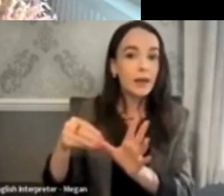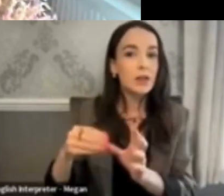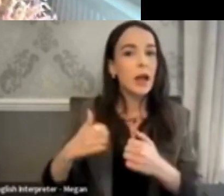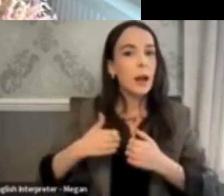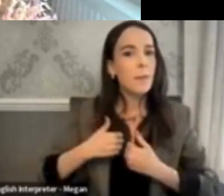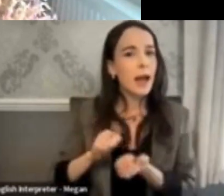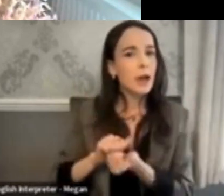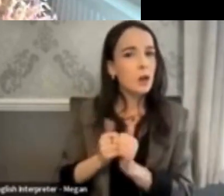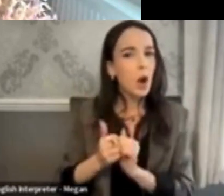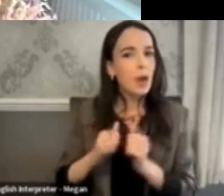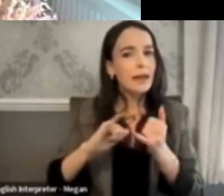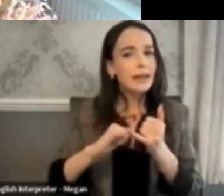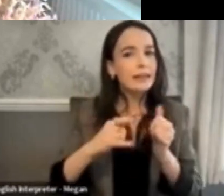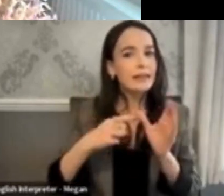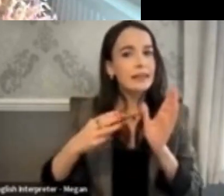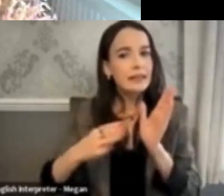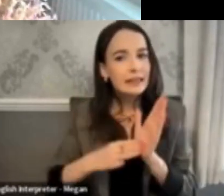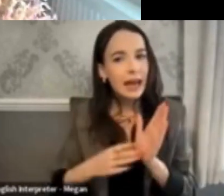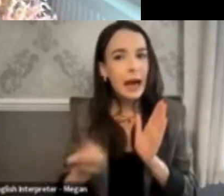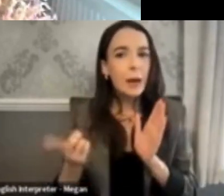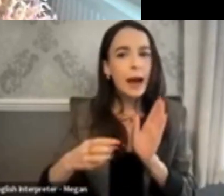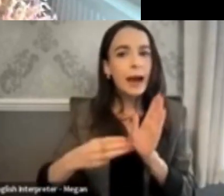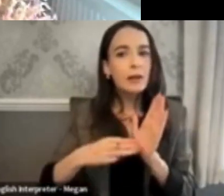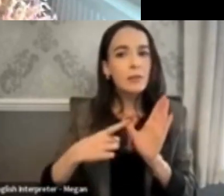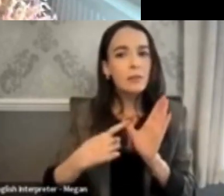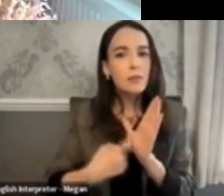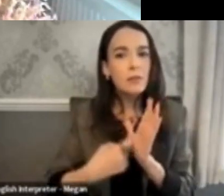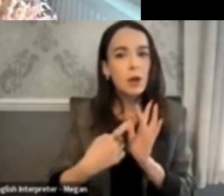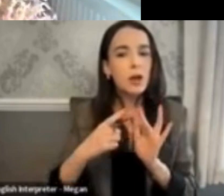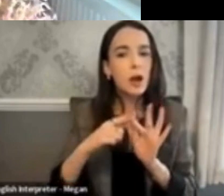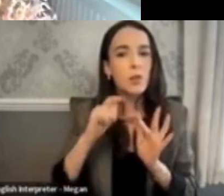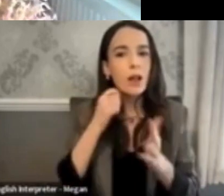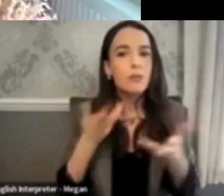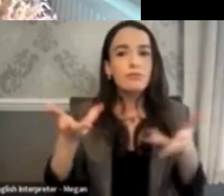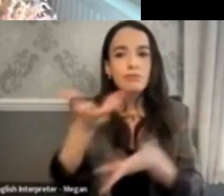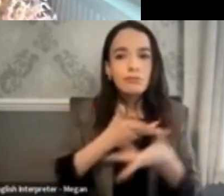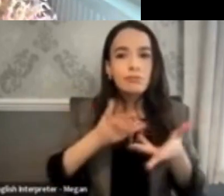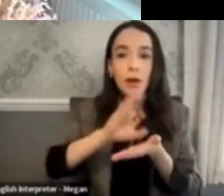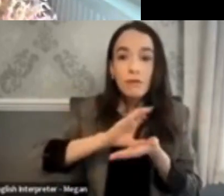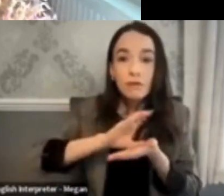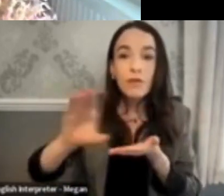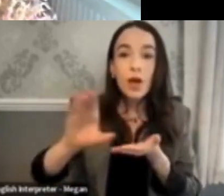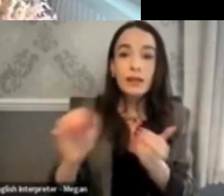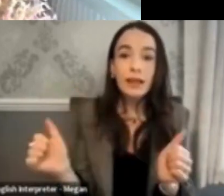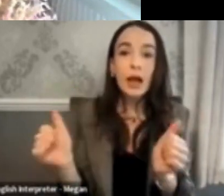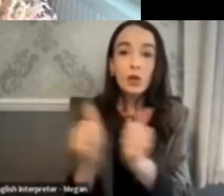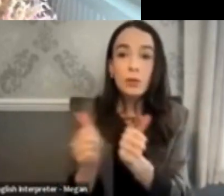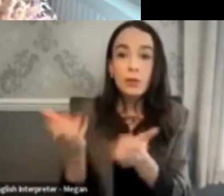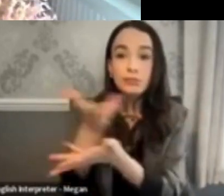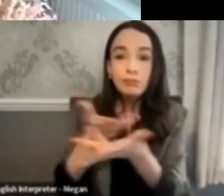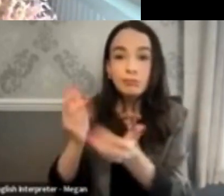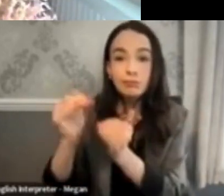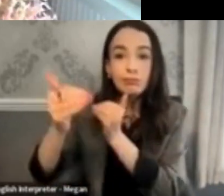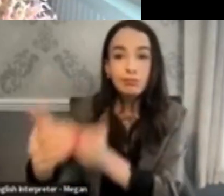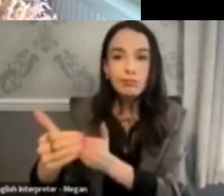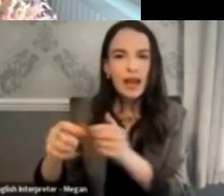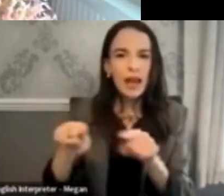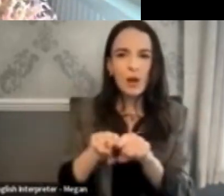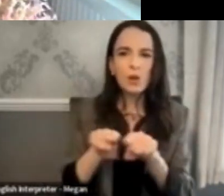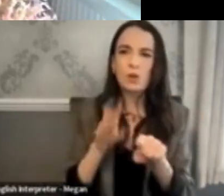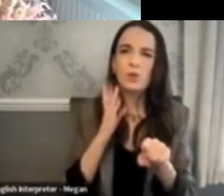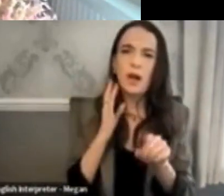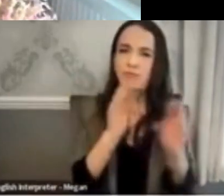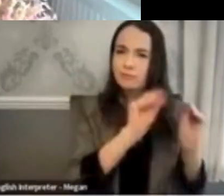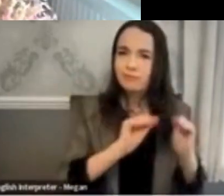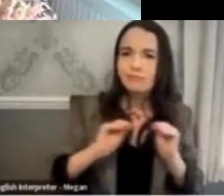Martin and Maria Turley will talk us through the funding agreement negotiation period and the transition to the new programme. But for now, I'm pleased